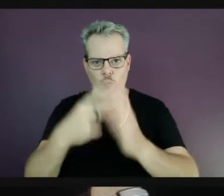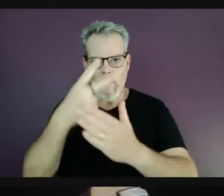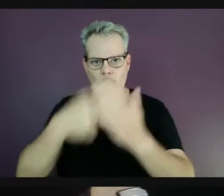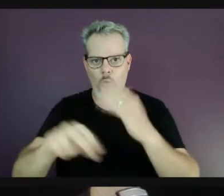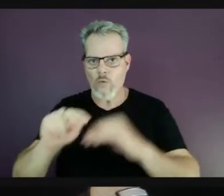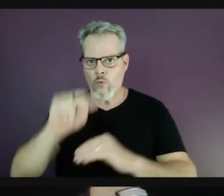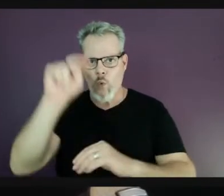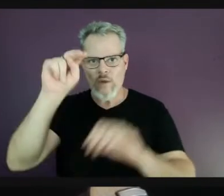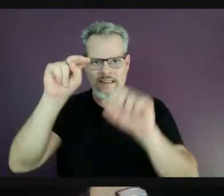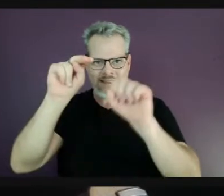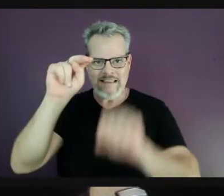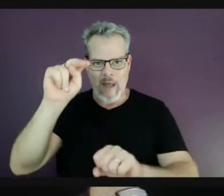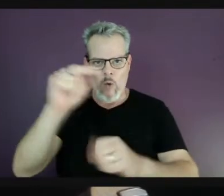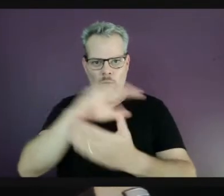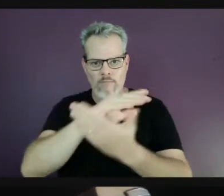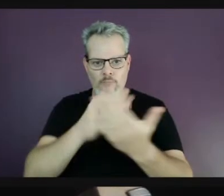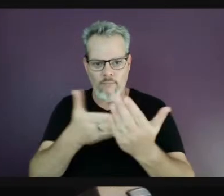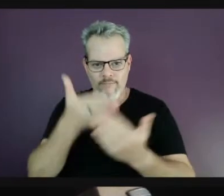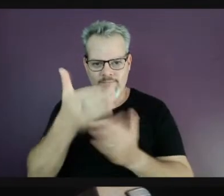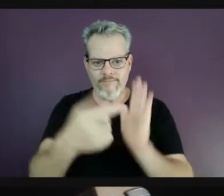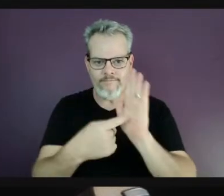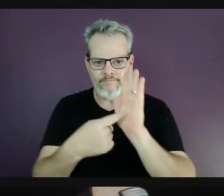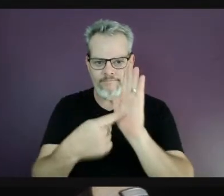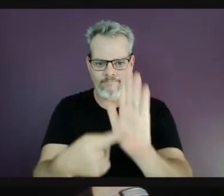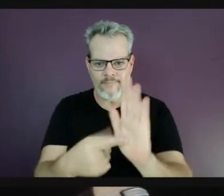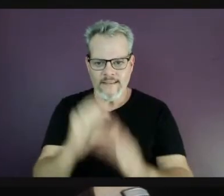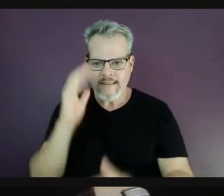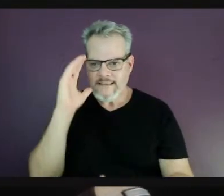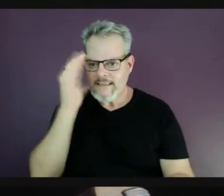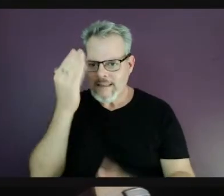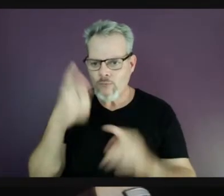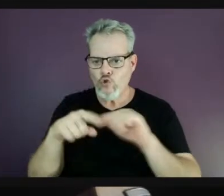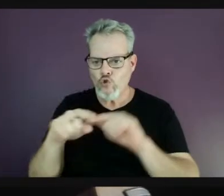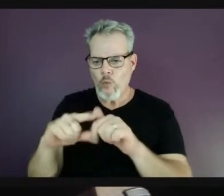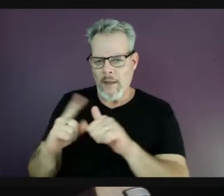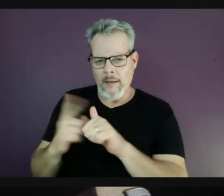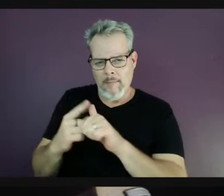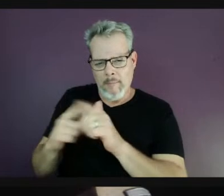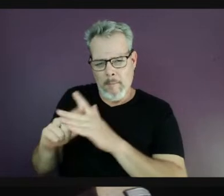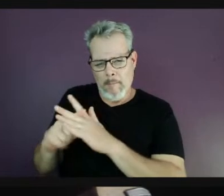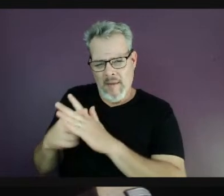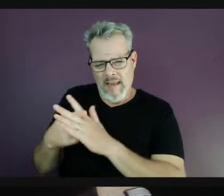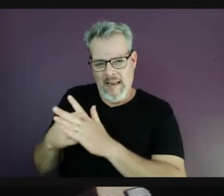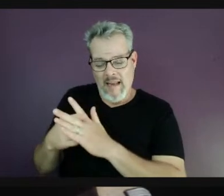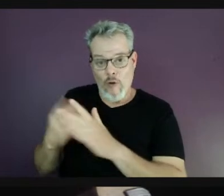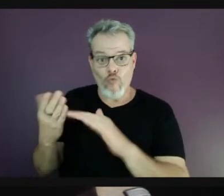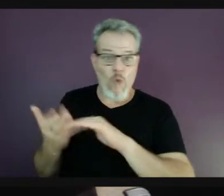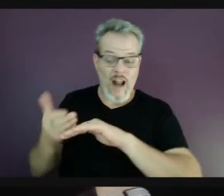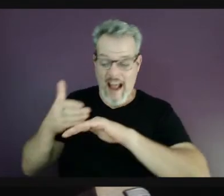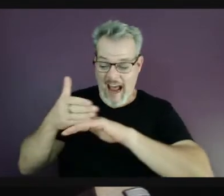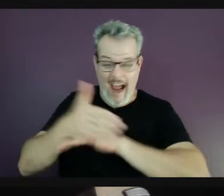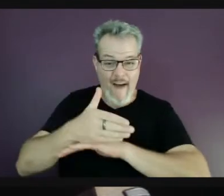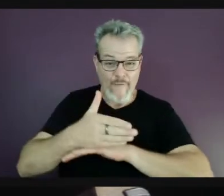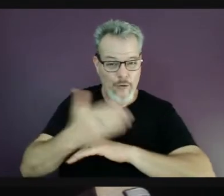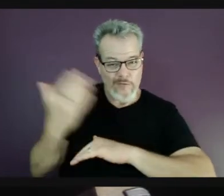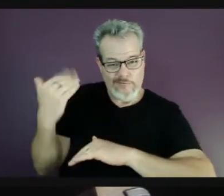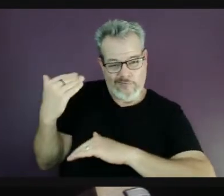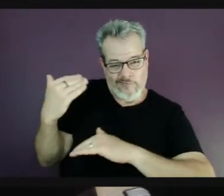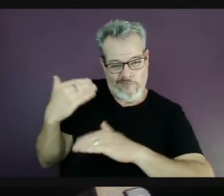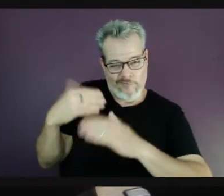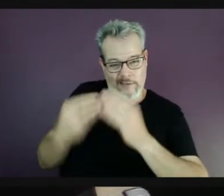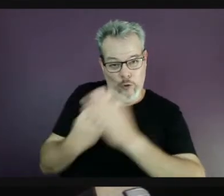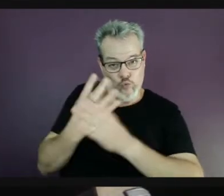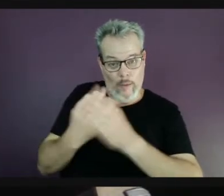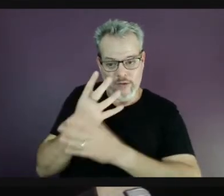here, it appears that during the beginning stages or just before the last eruption, there was a large offset and the ground